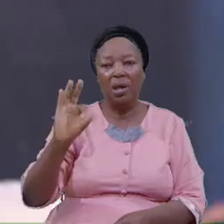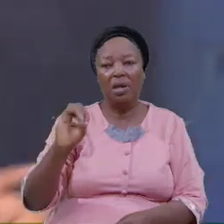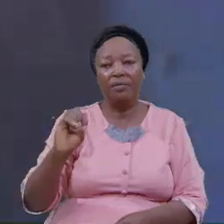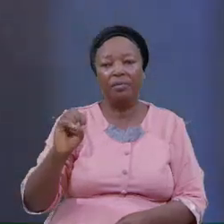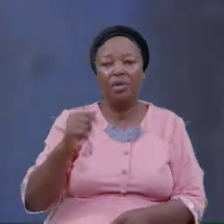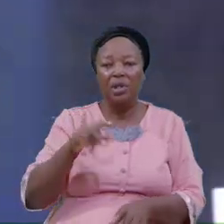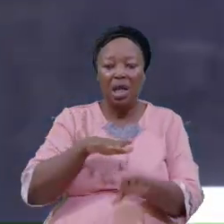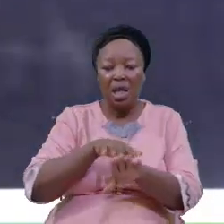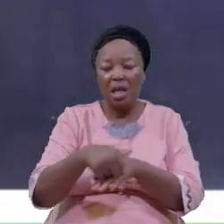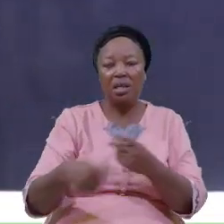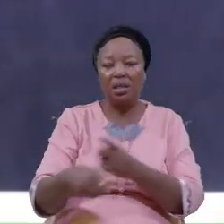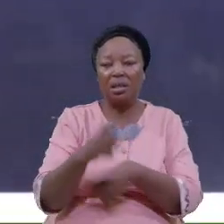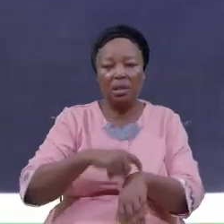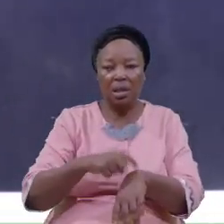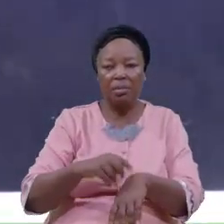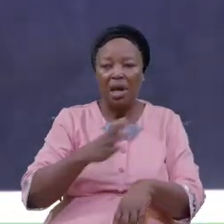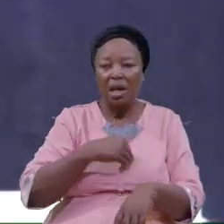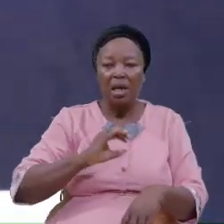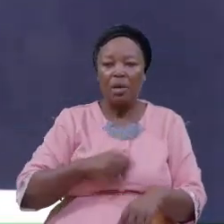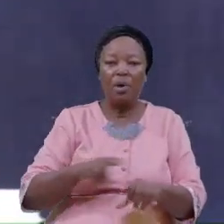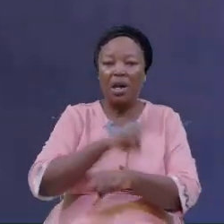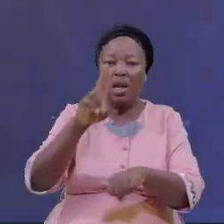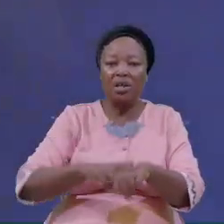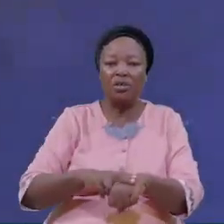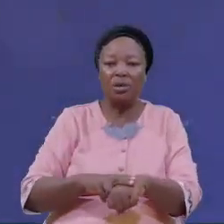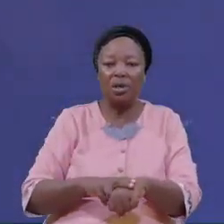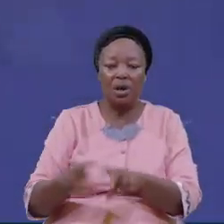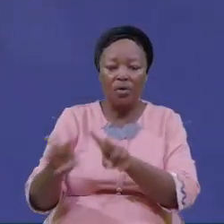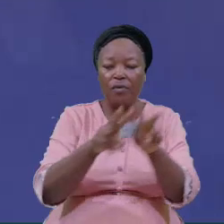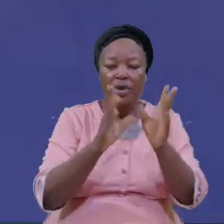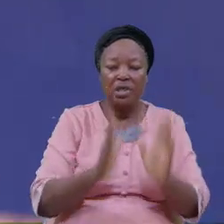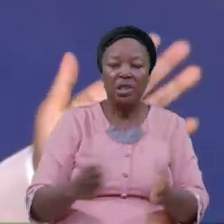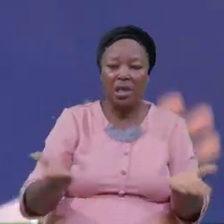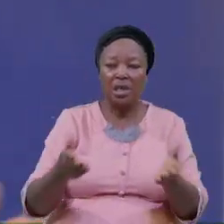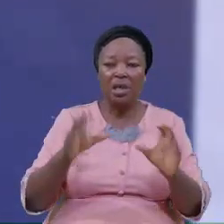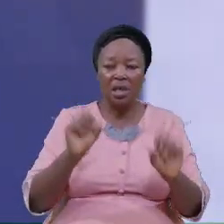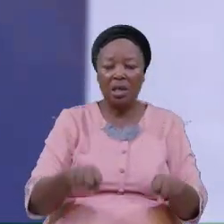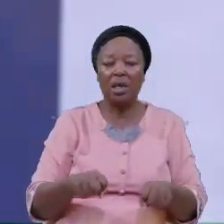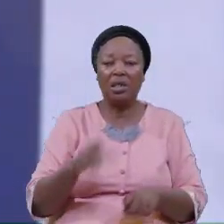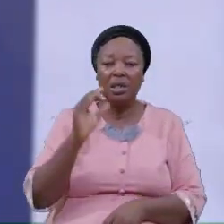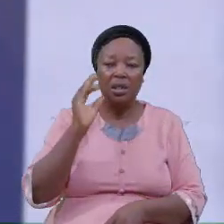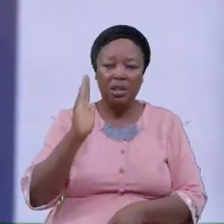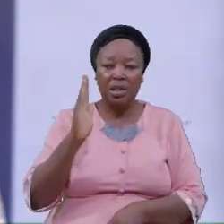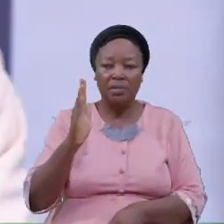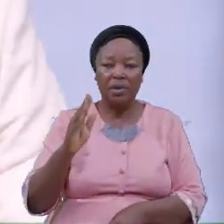and our national overseer here can testify, he was with us in Nigeria for quite a long time.